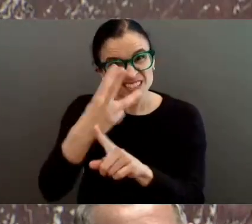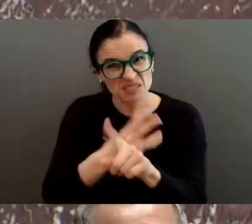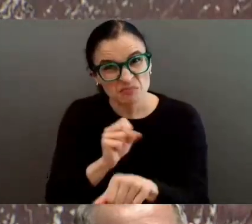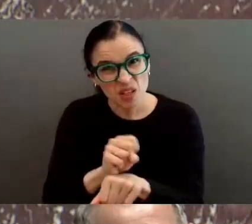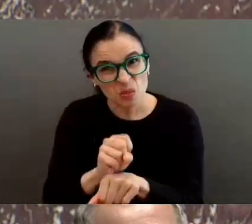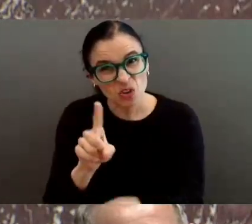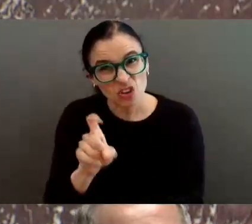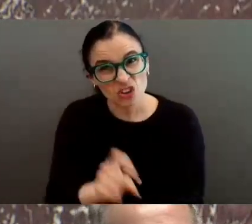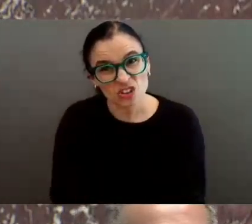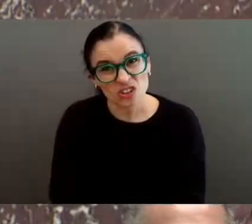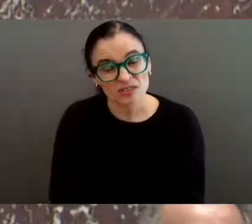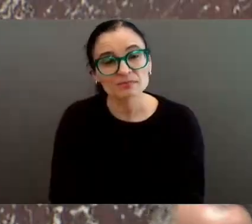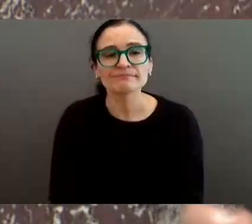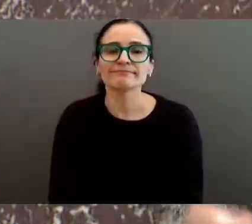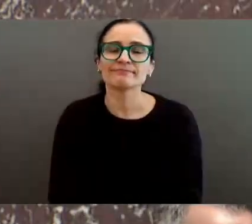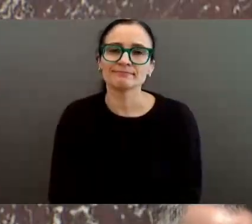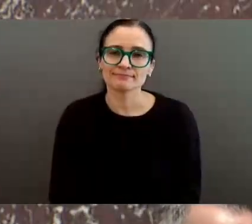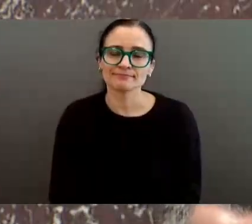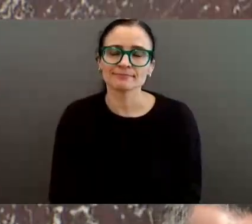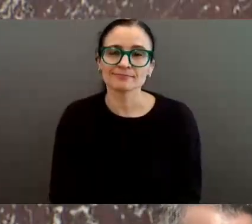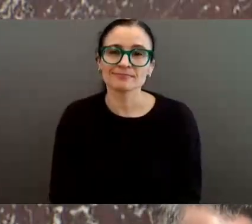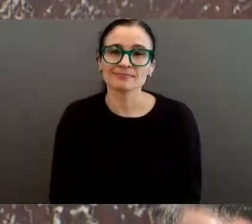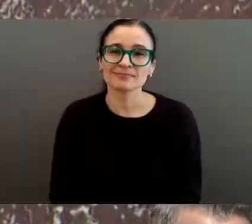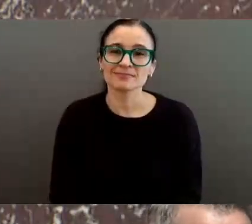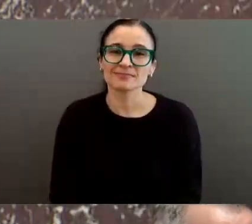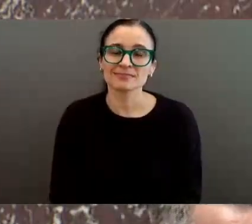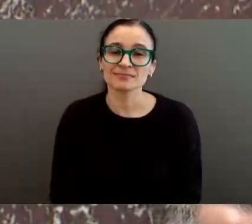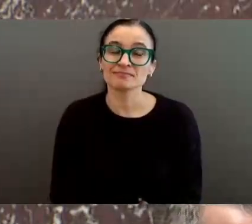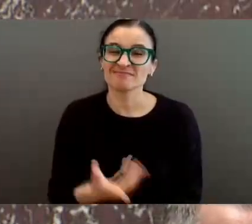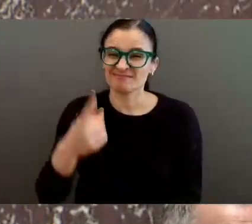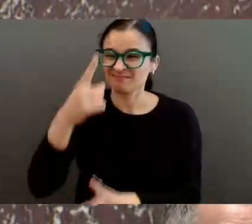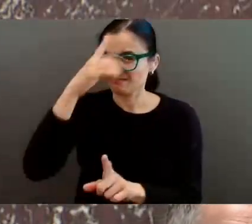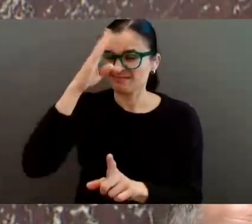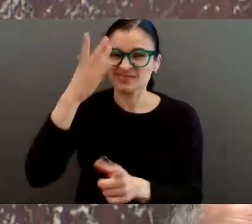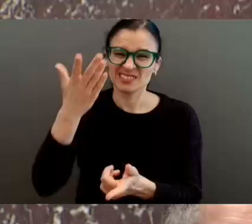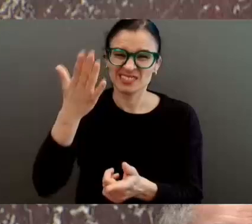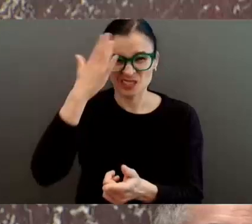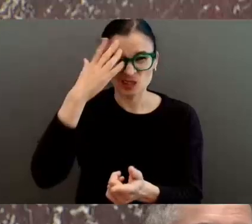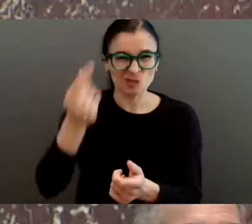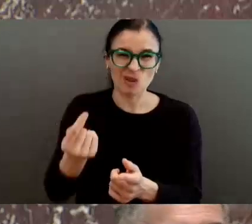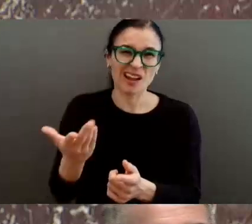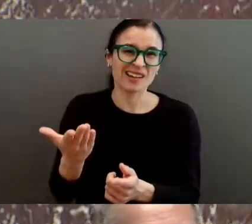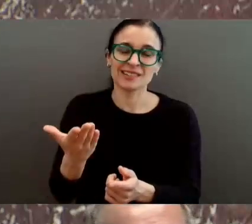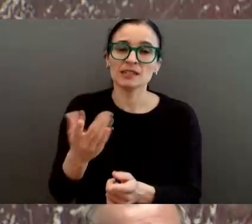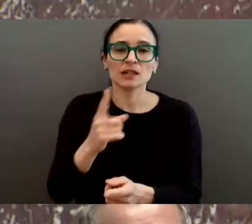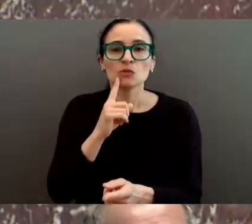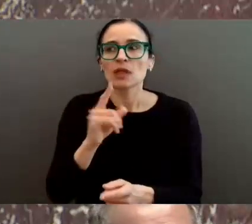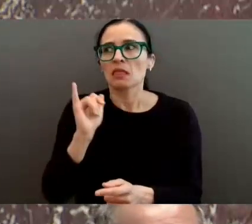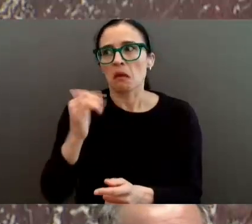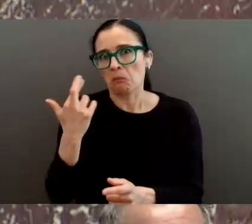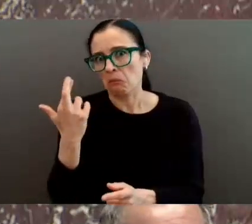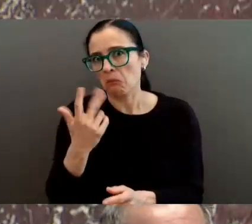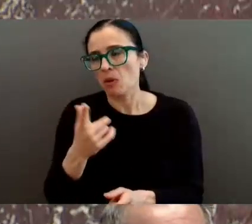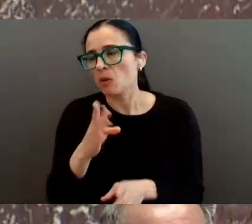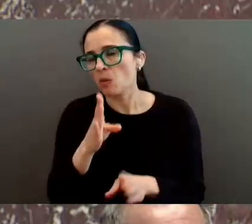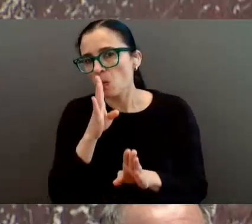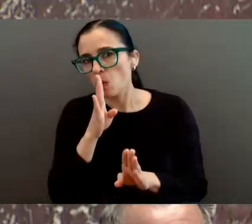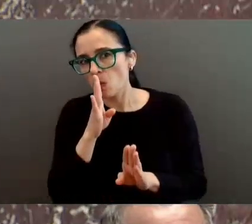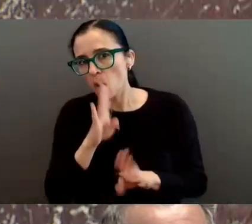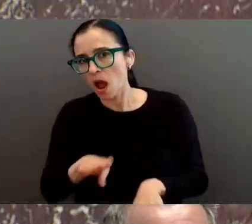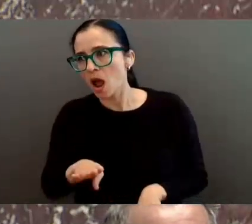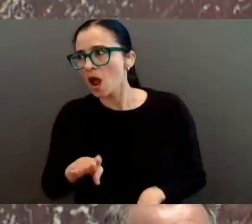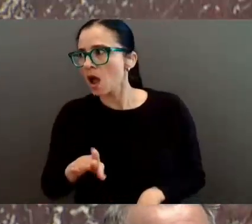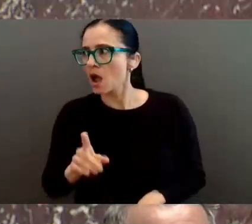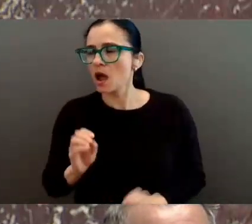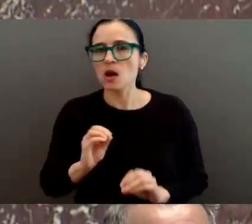You know what? And this is maybe why it's so quiet on the government side, we have a pretty good idea why he may